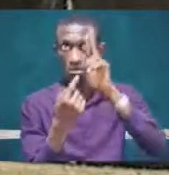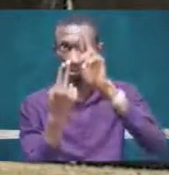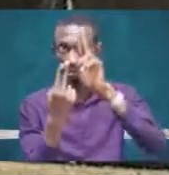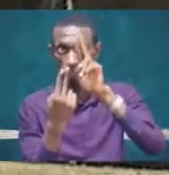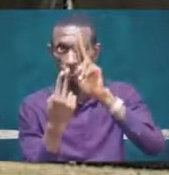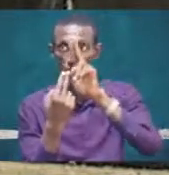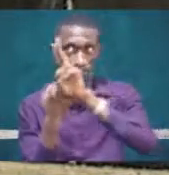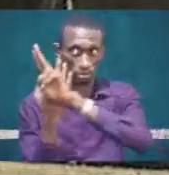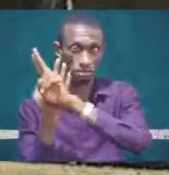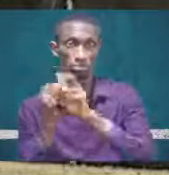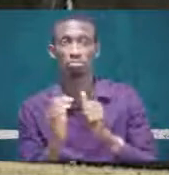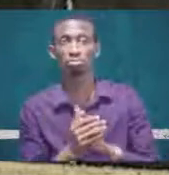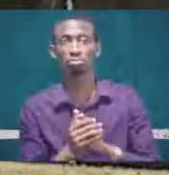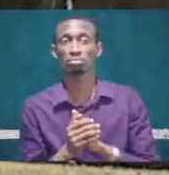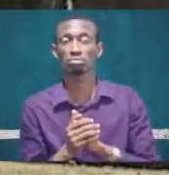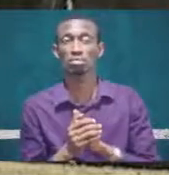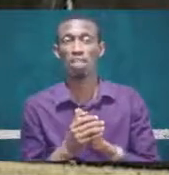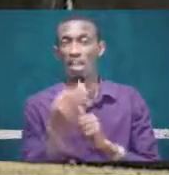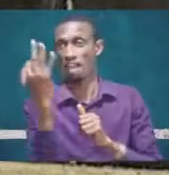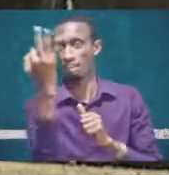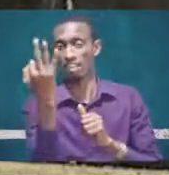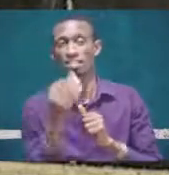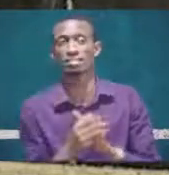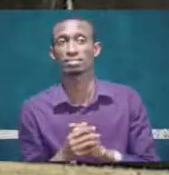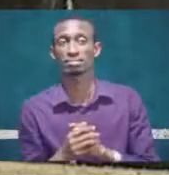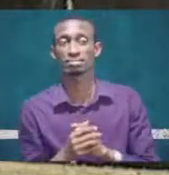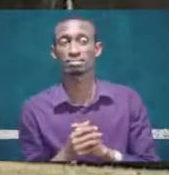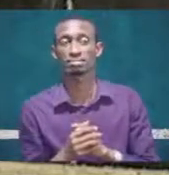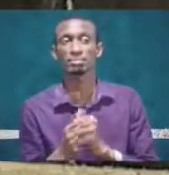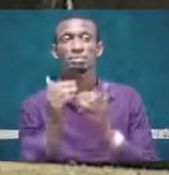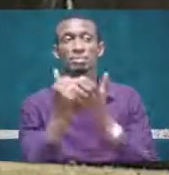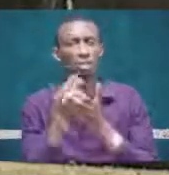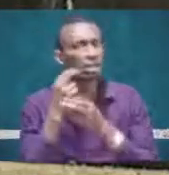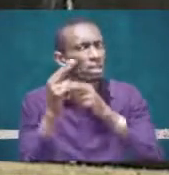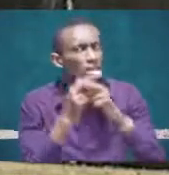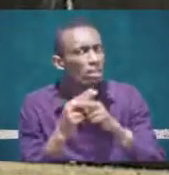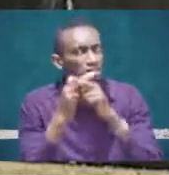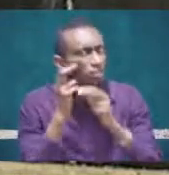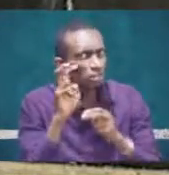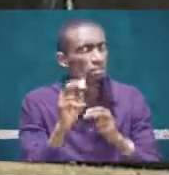you have our C, which takes us to, pay attention here,